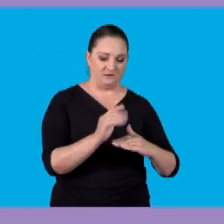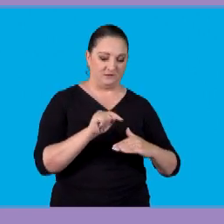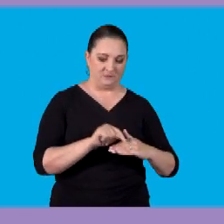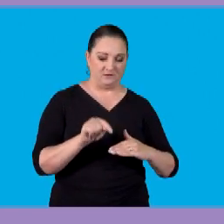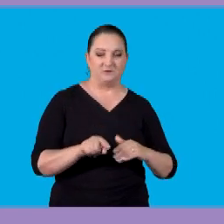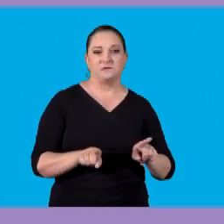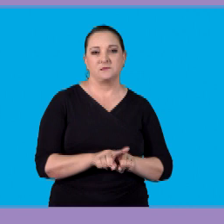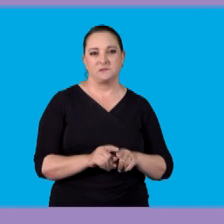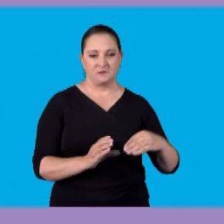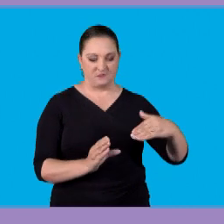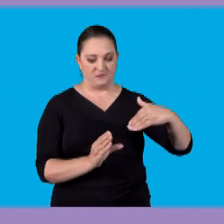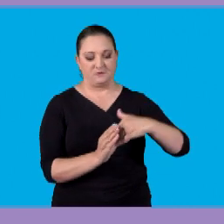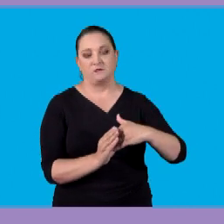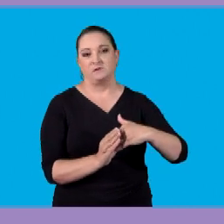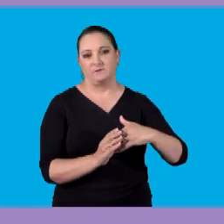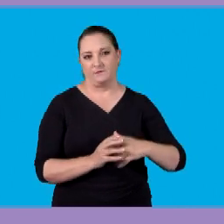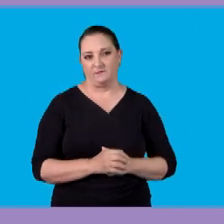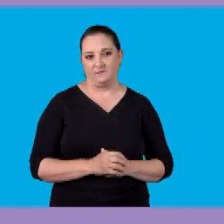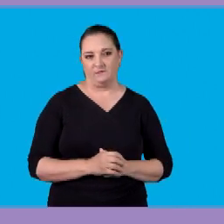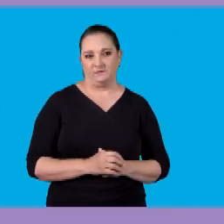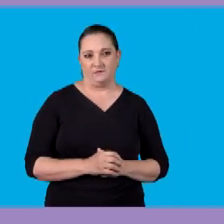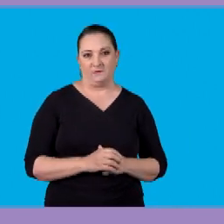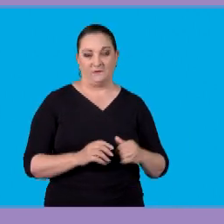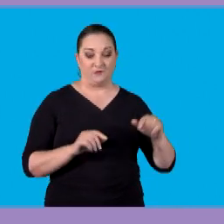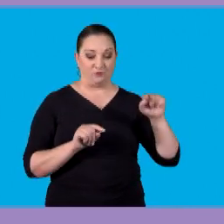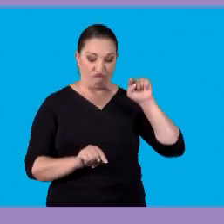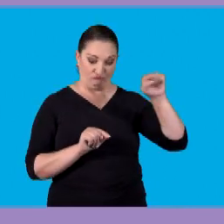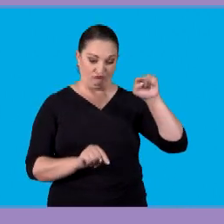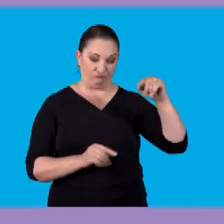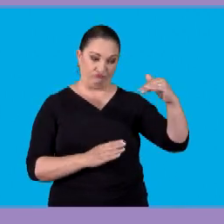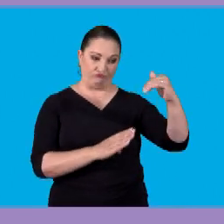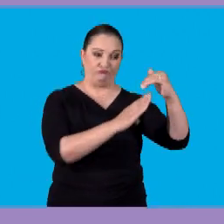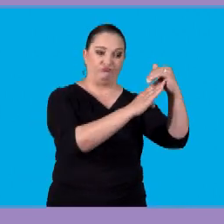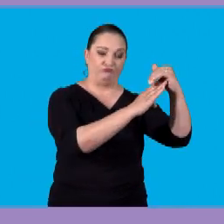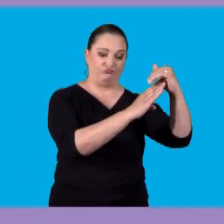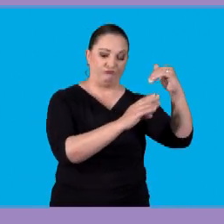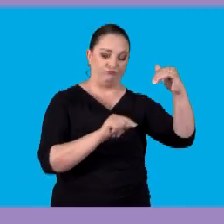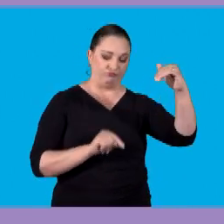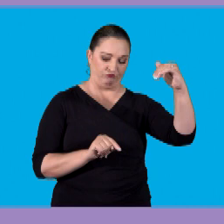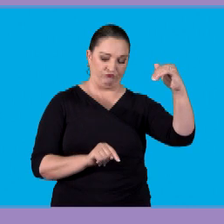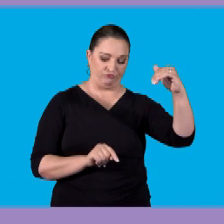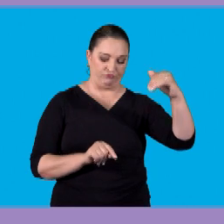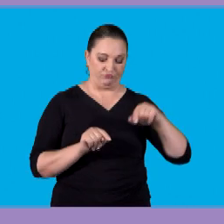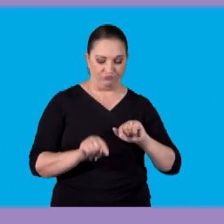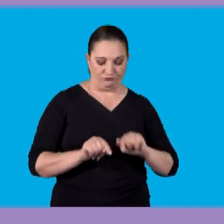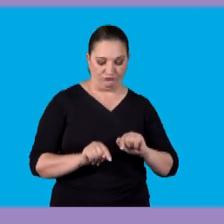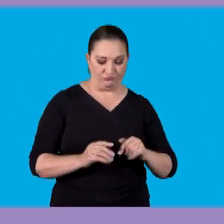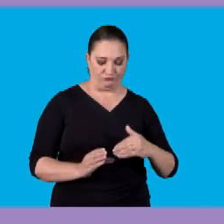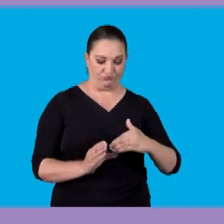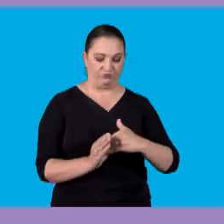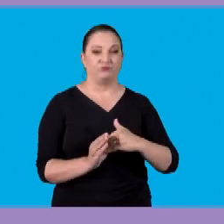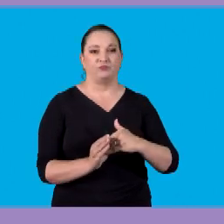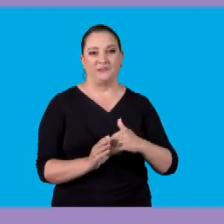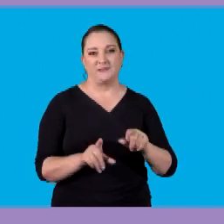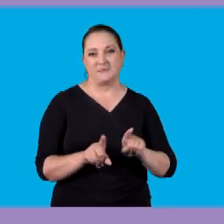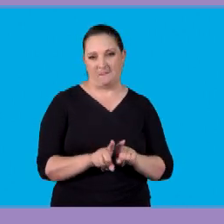we identified as being equal, they are also bisected, which means that that part of the angle will